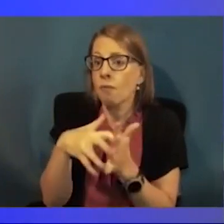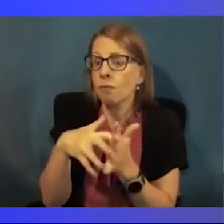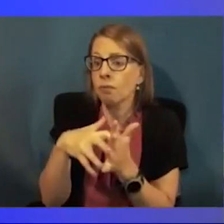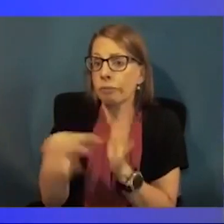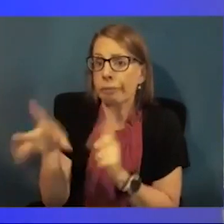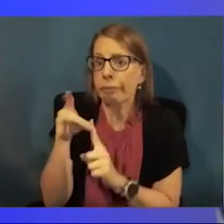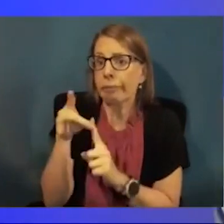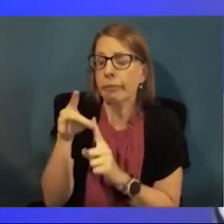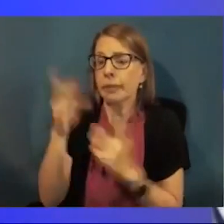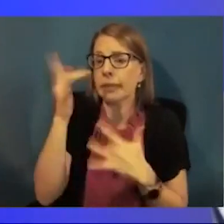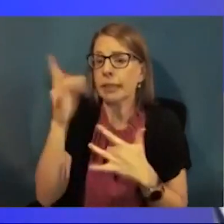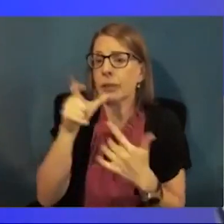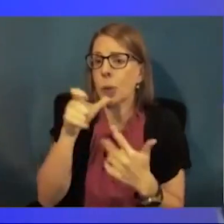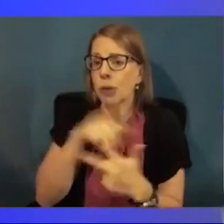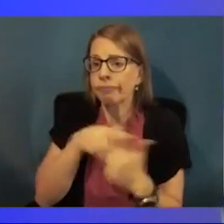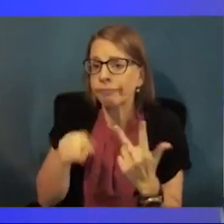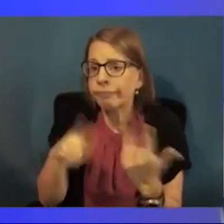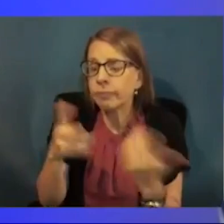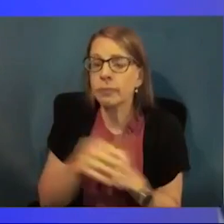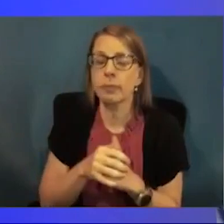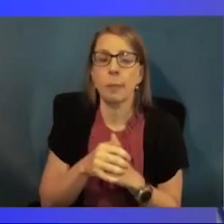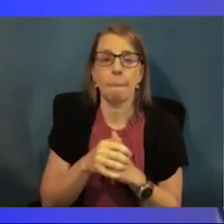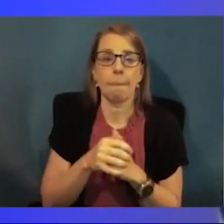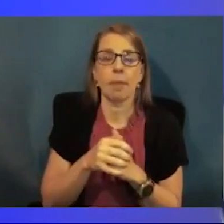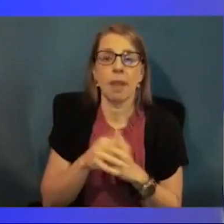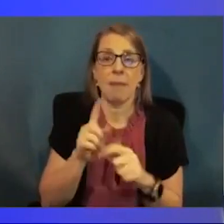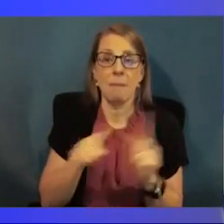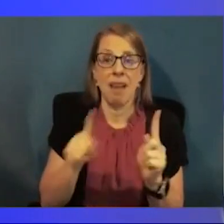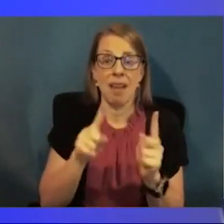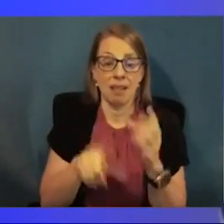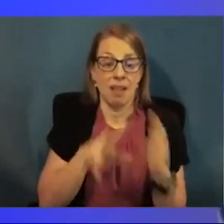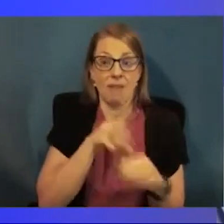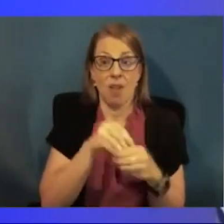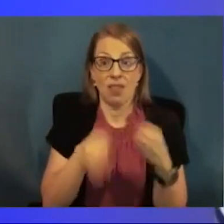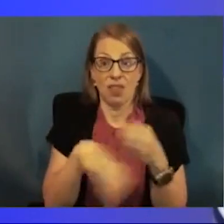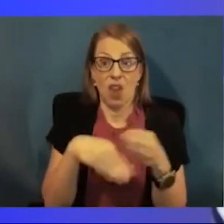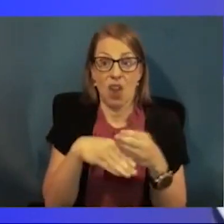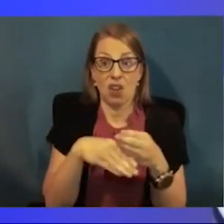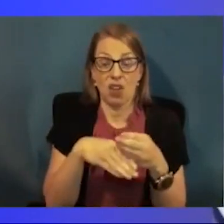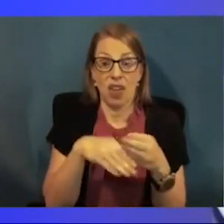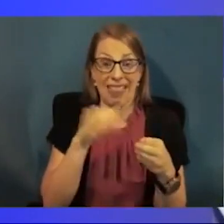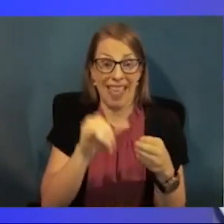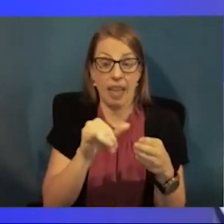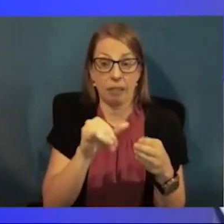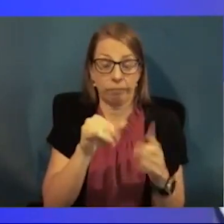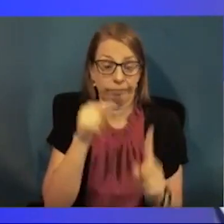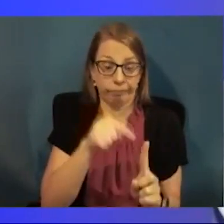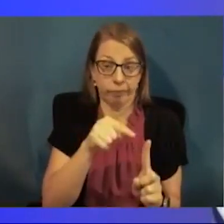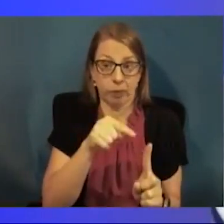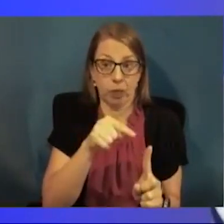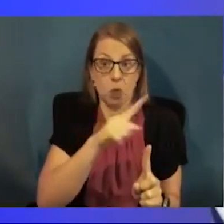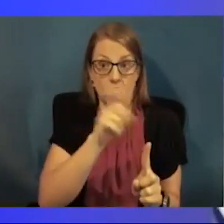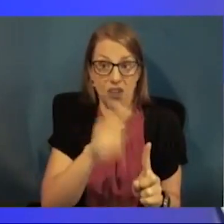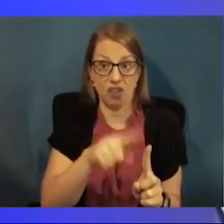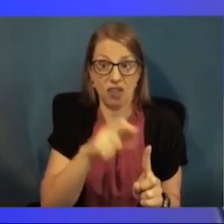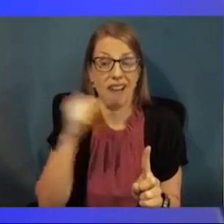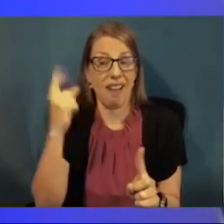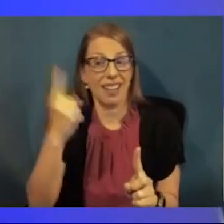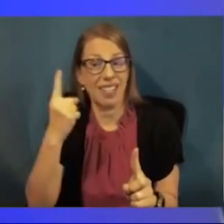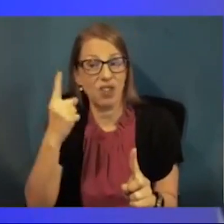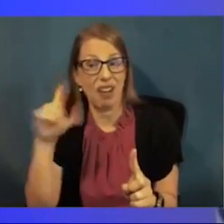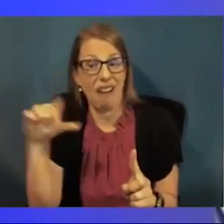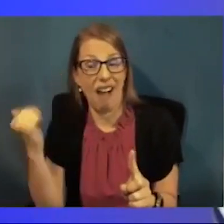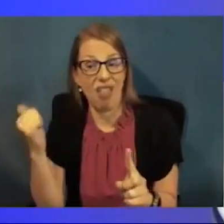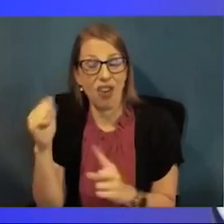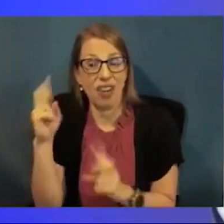I think overall, doing that activity in just that plain question without consideration of those other issues I